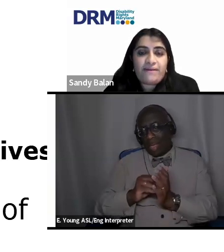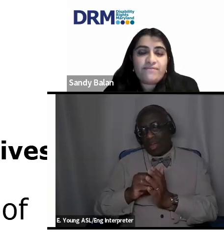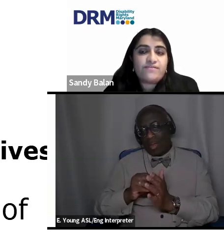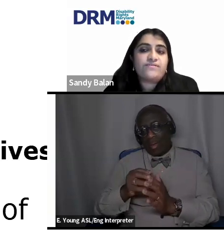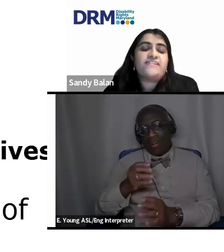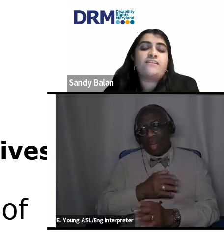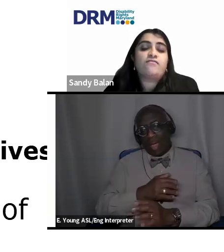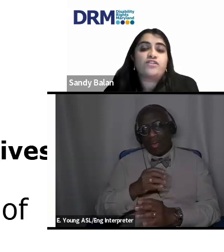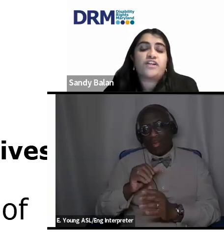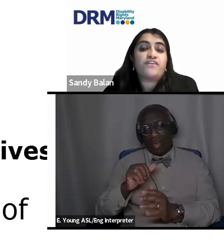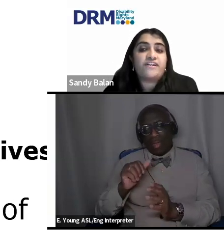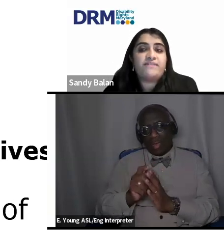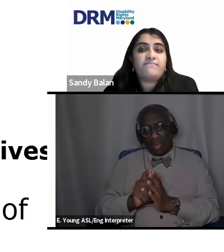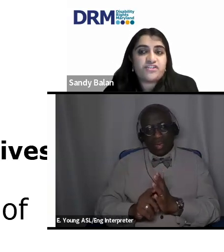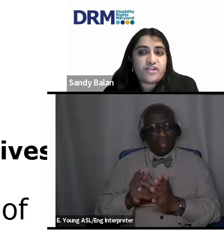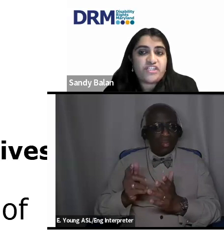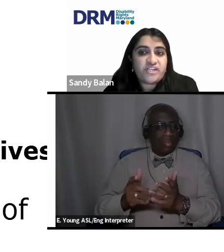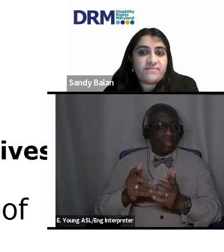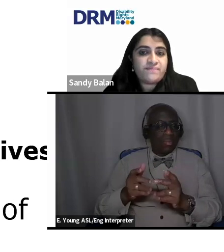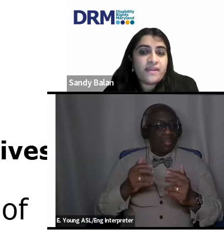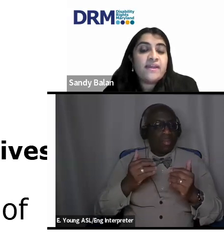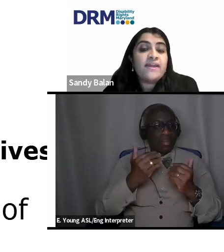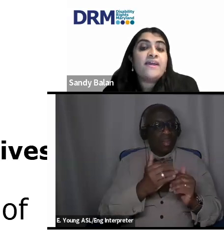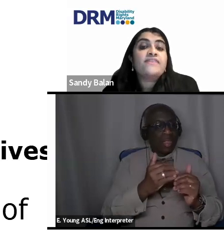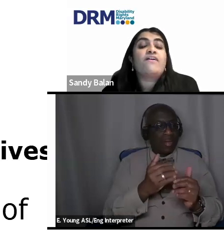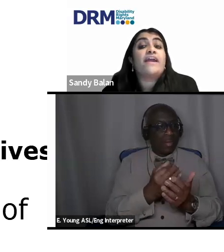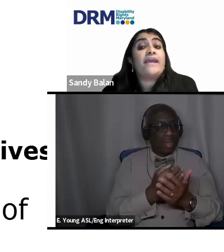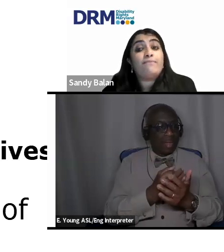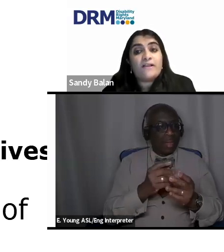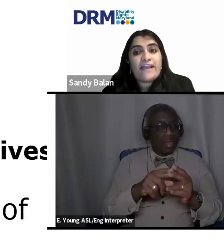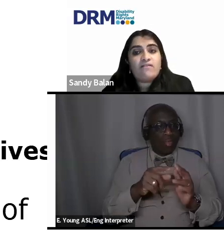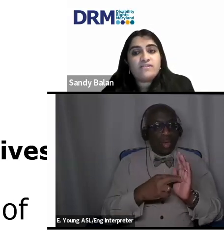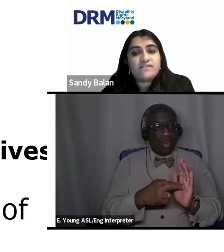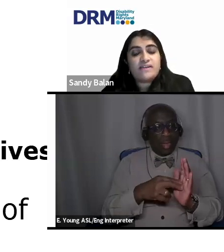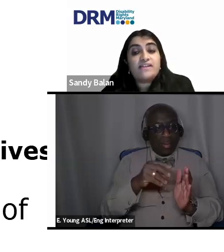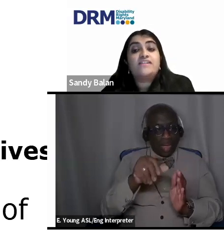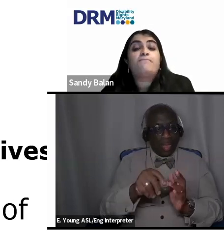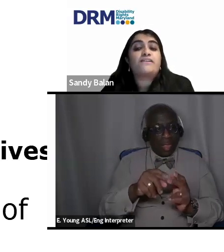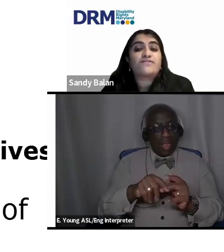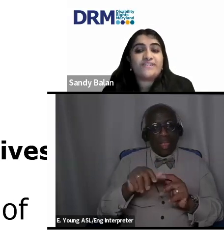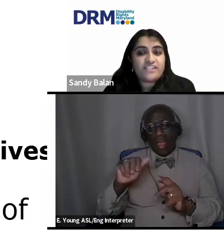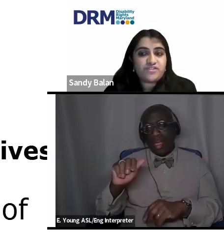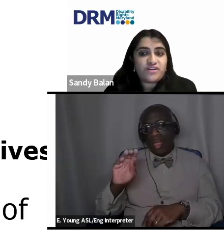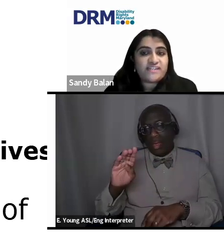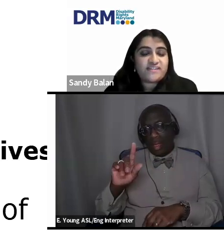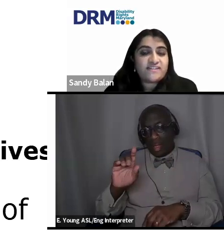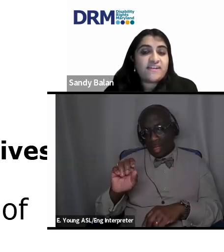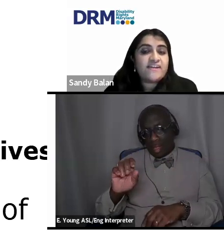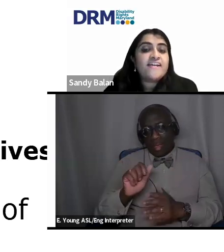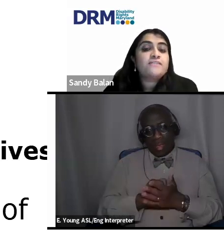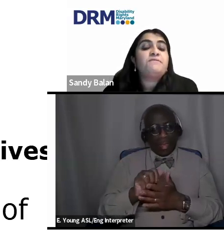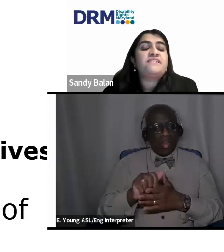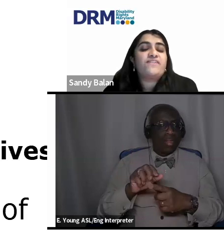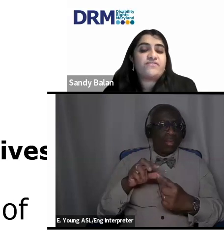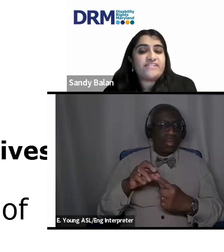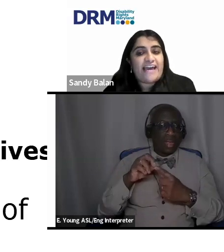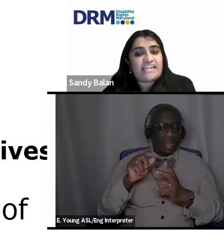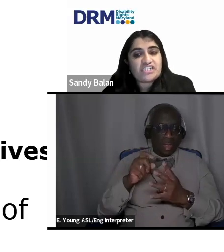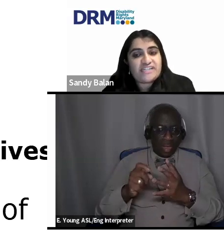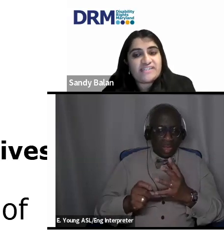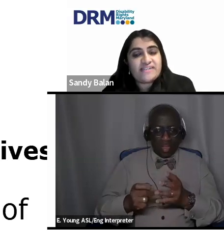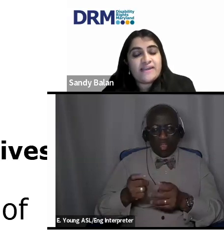payee program through the Social Security Administration. There are ABLE accounts, the special needs trusts,